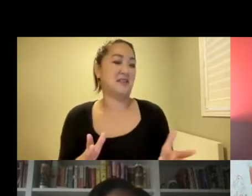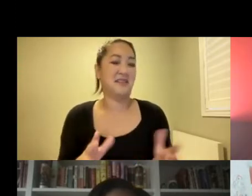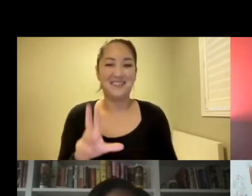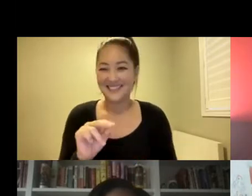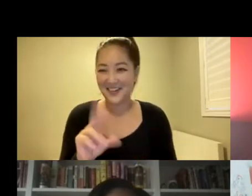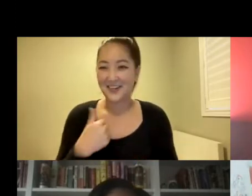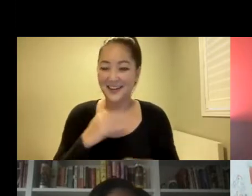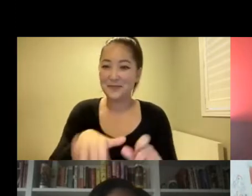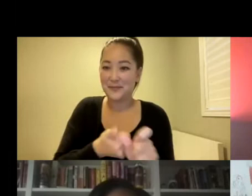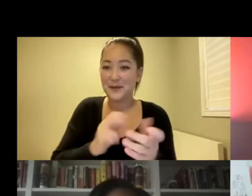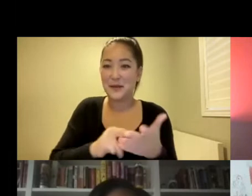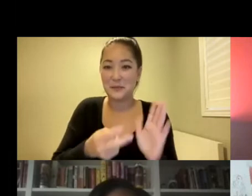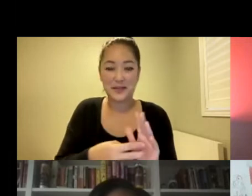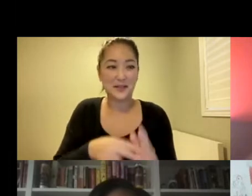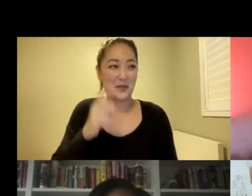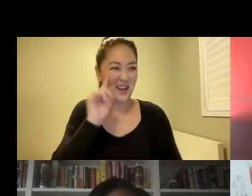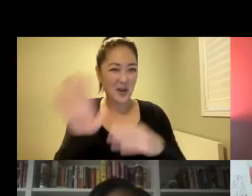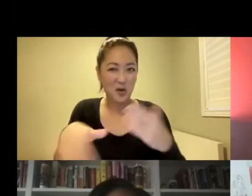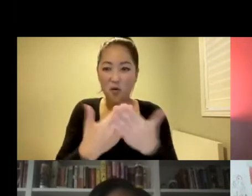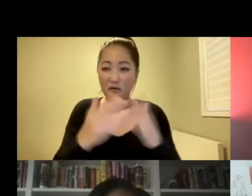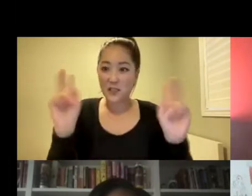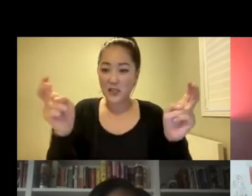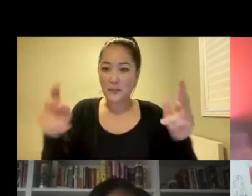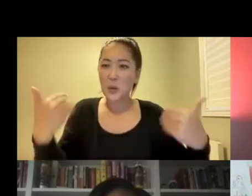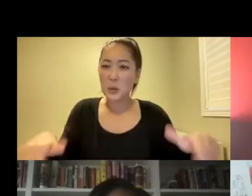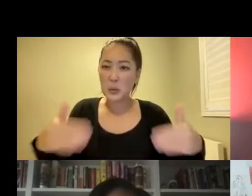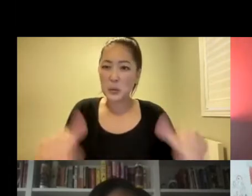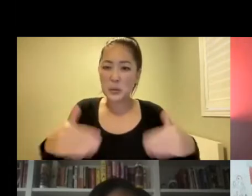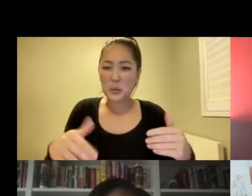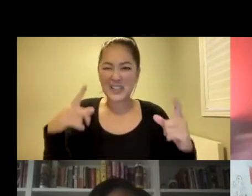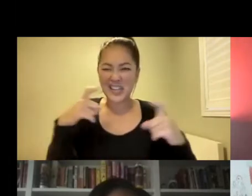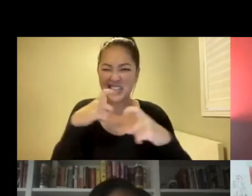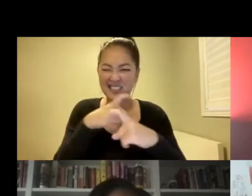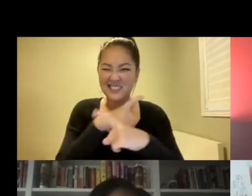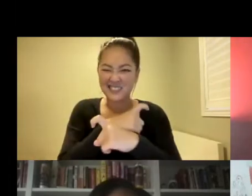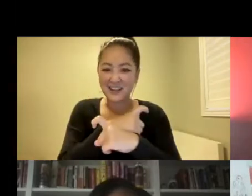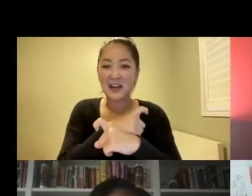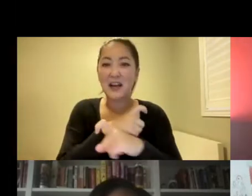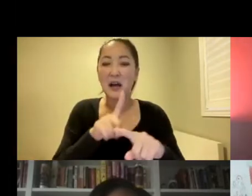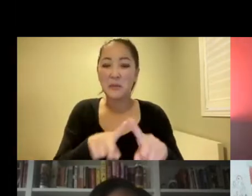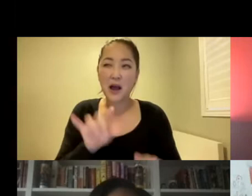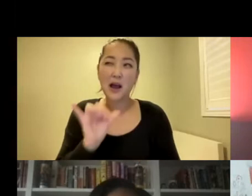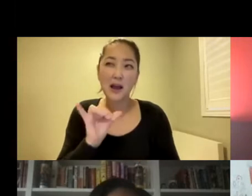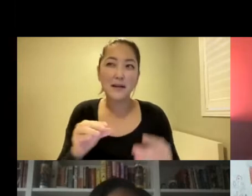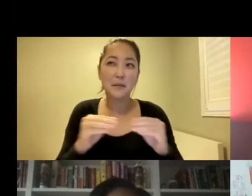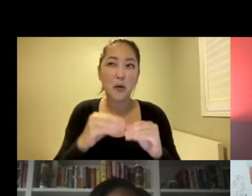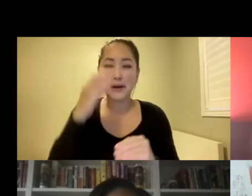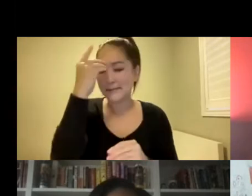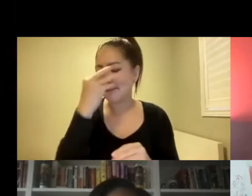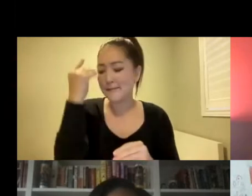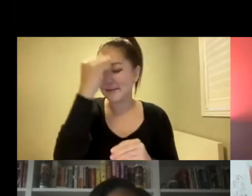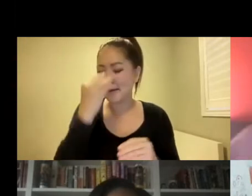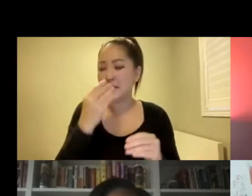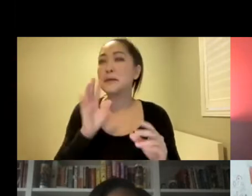But then the more you think about it, the more it grows into what does it really